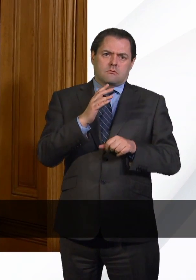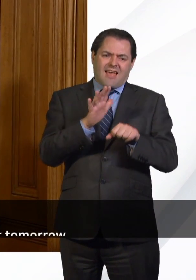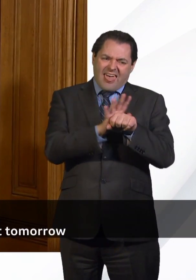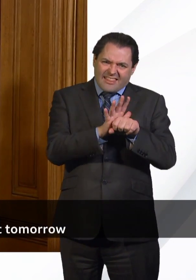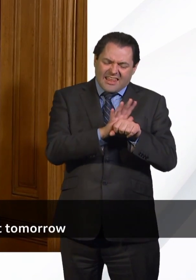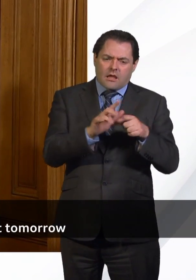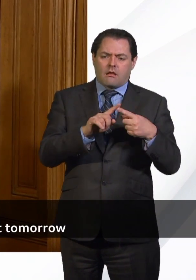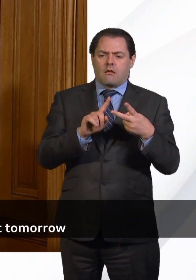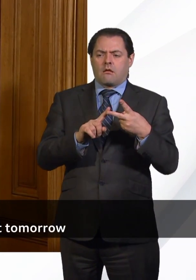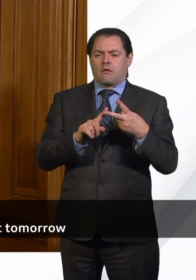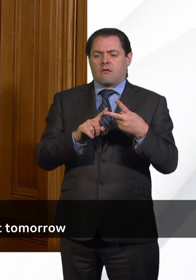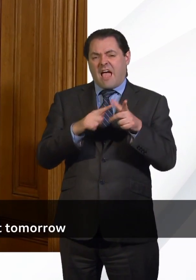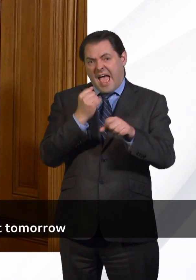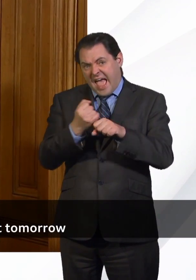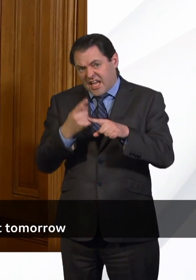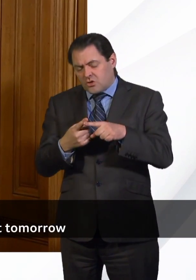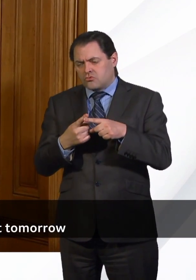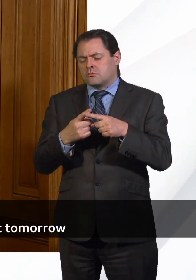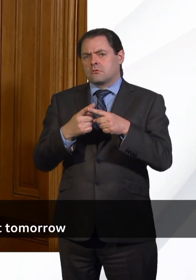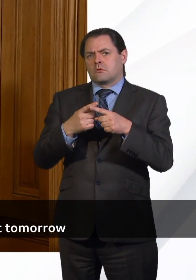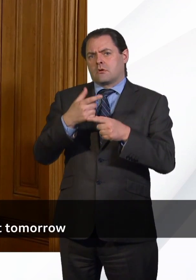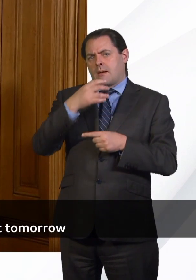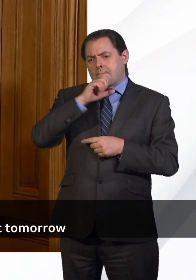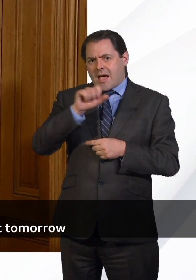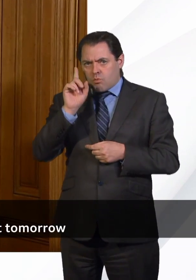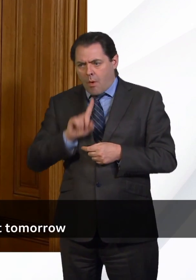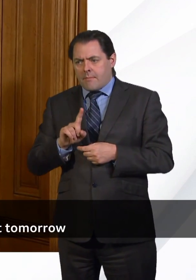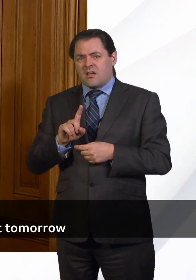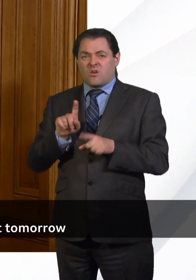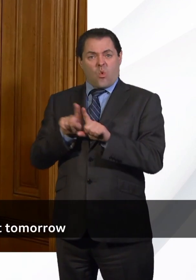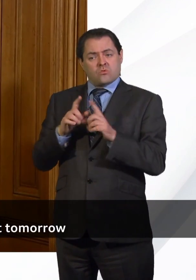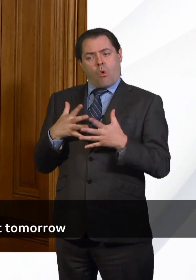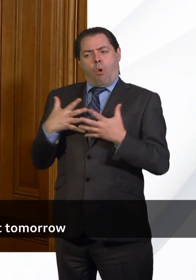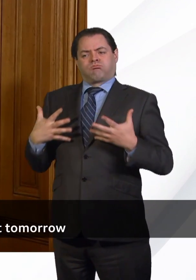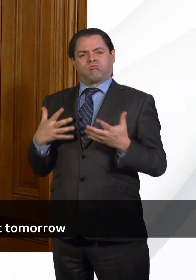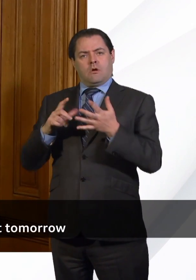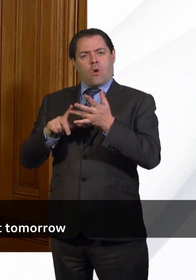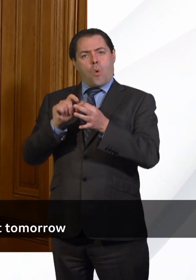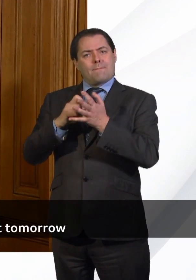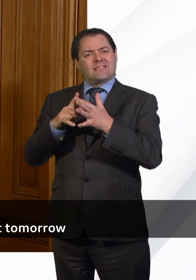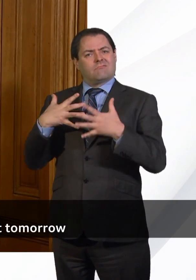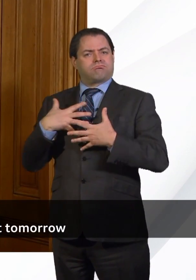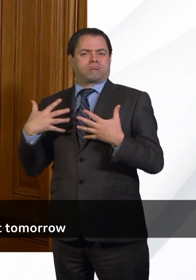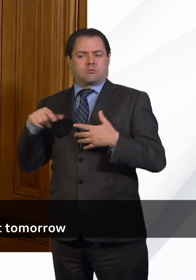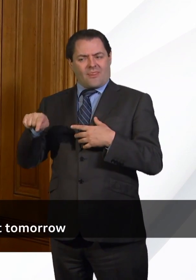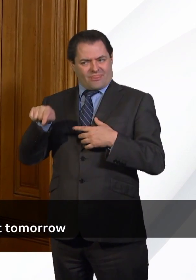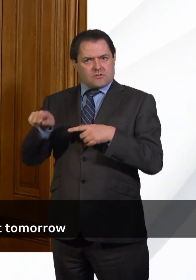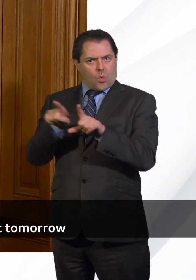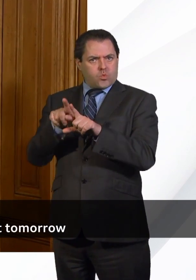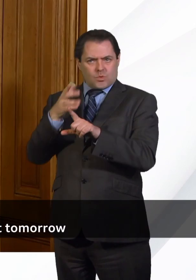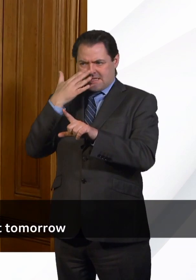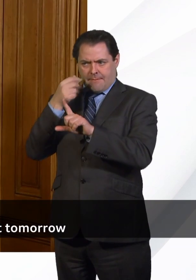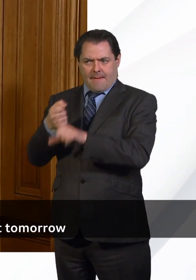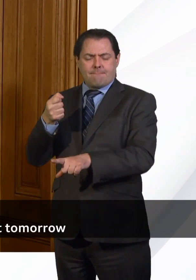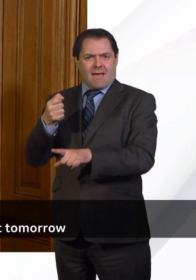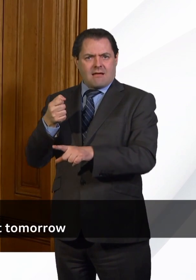as obesity, which we know do have an impact on the effect of coronavirus. But it's already clear from some of the published data that the impact